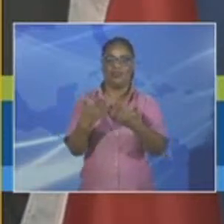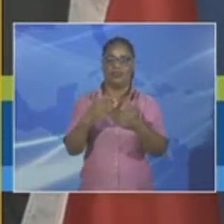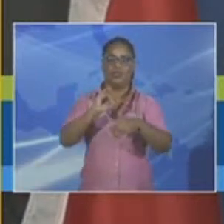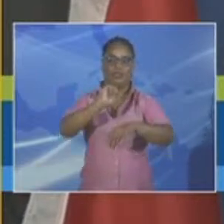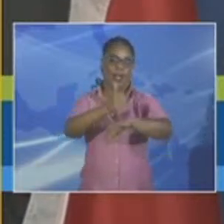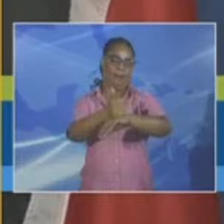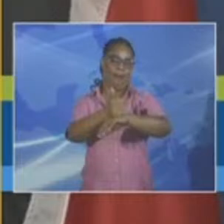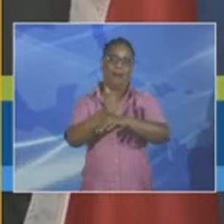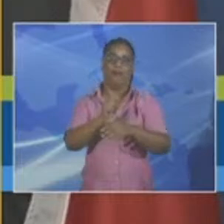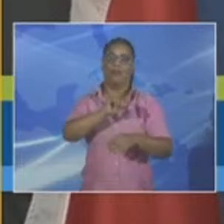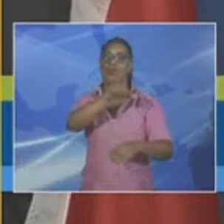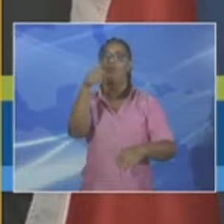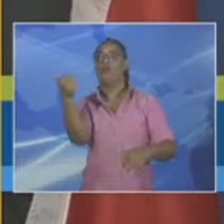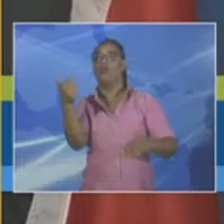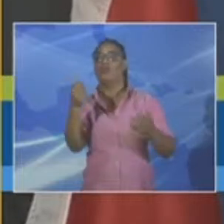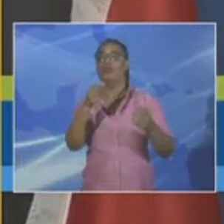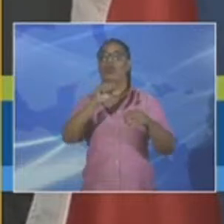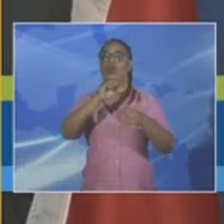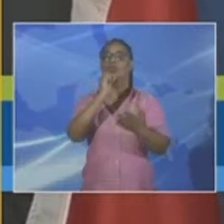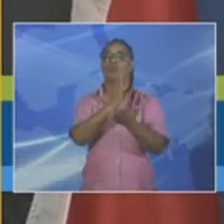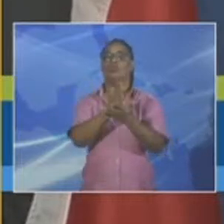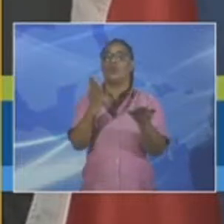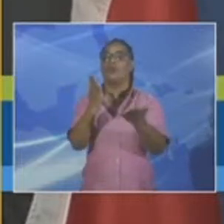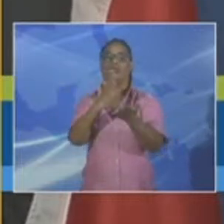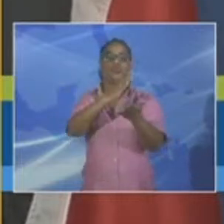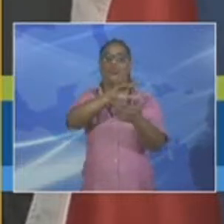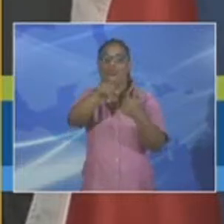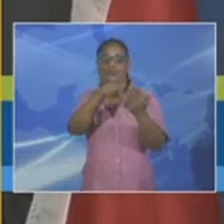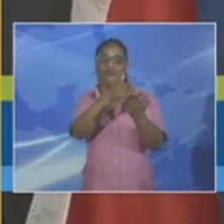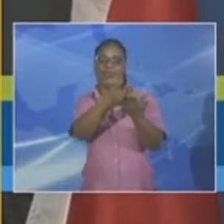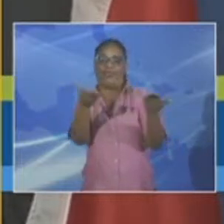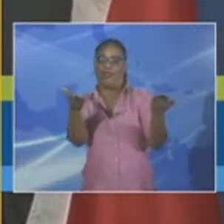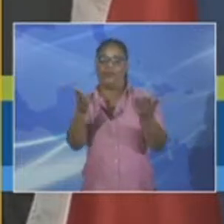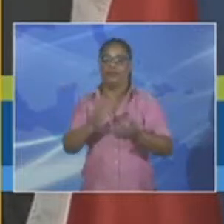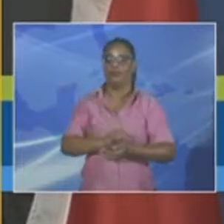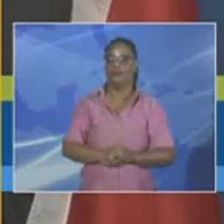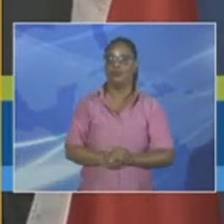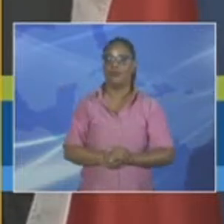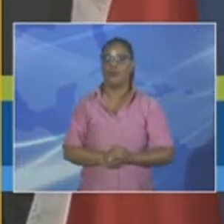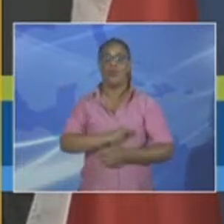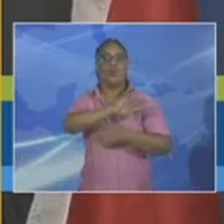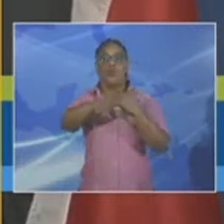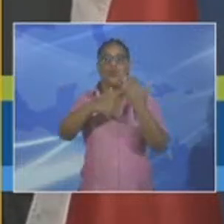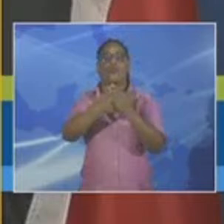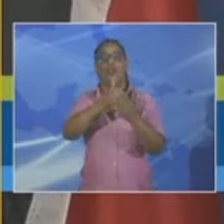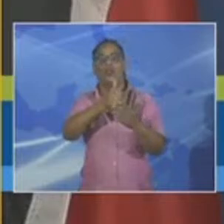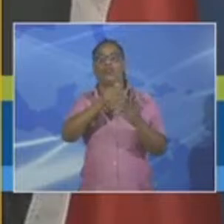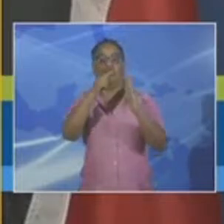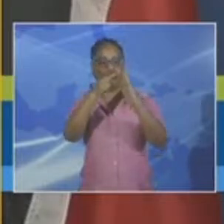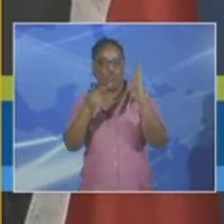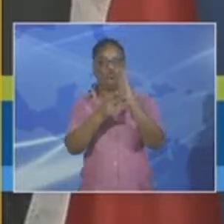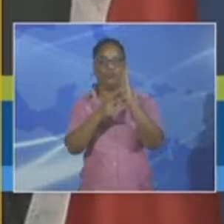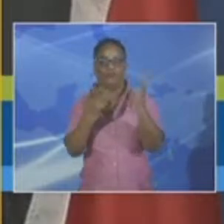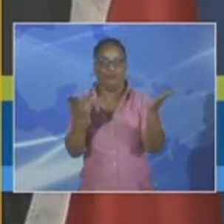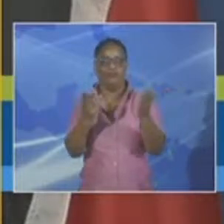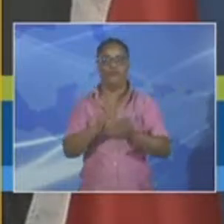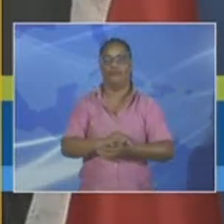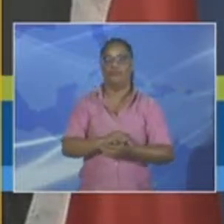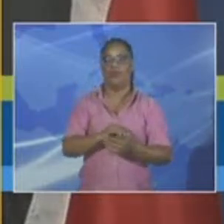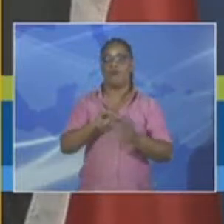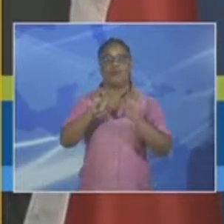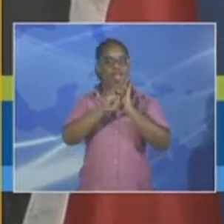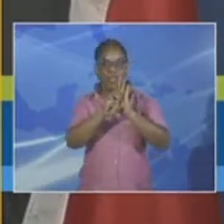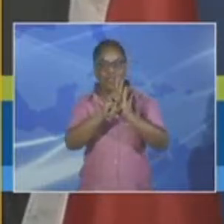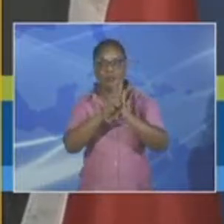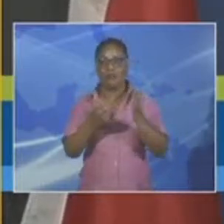that we are removing, all other restrictions, meaning that vaccinated and unvaccinated